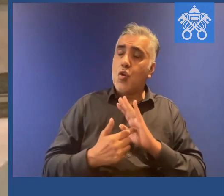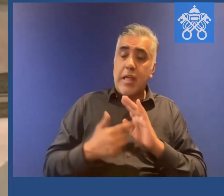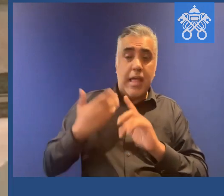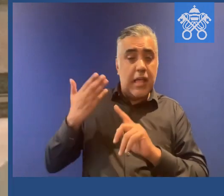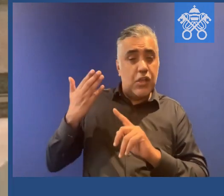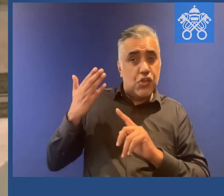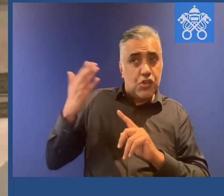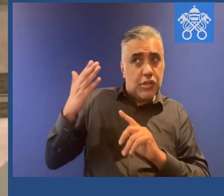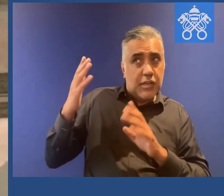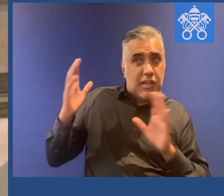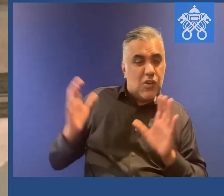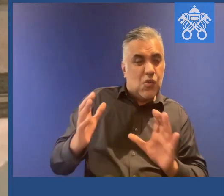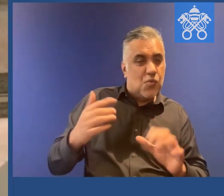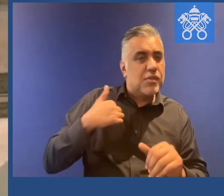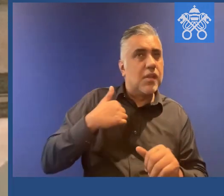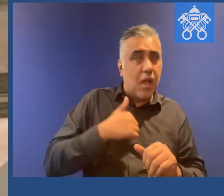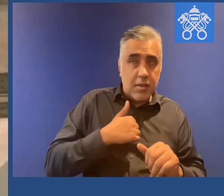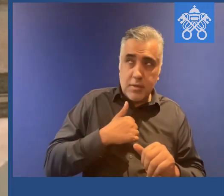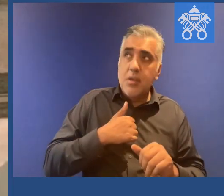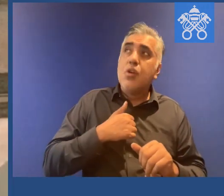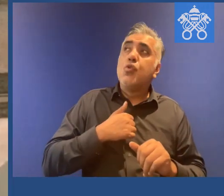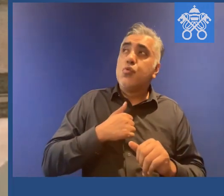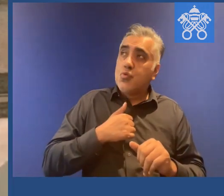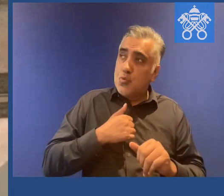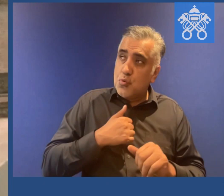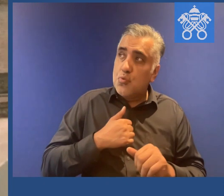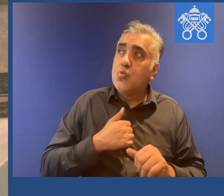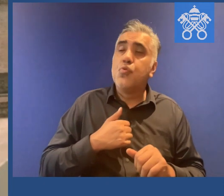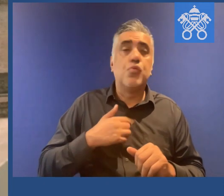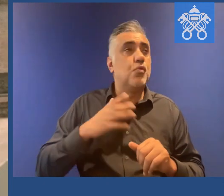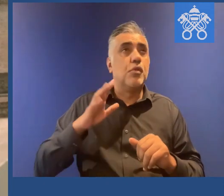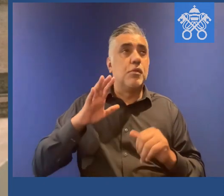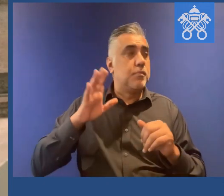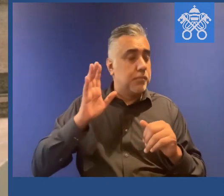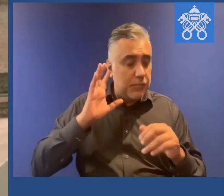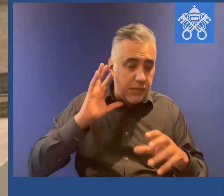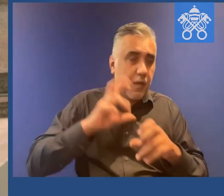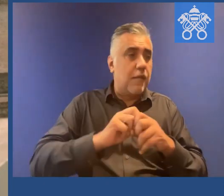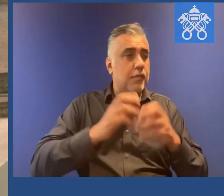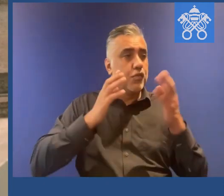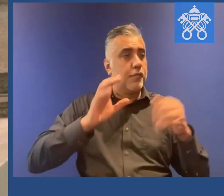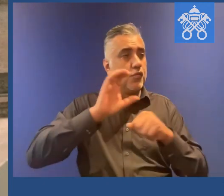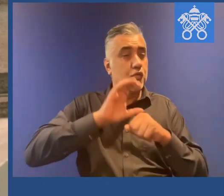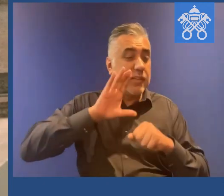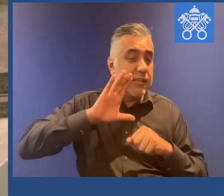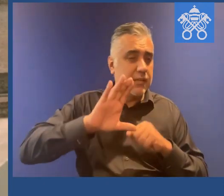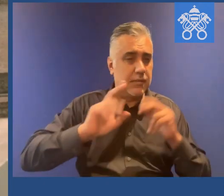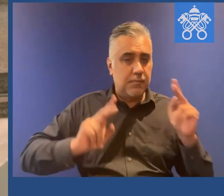she encourages us to efface ourselves in the service of the Church and His